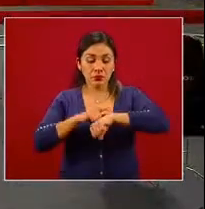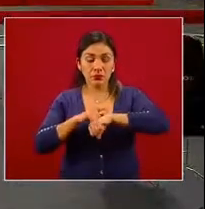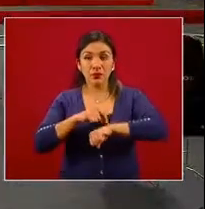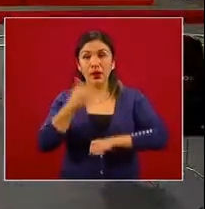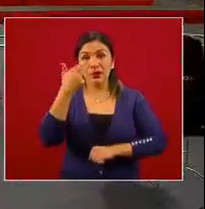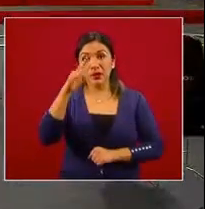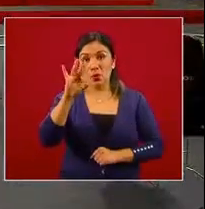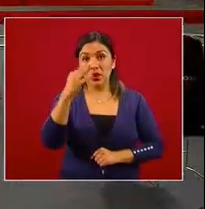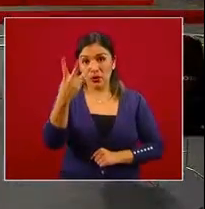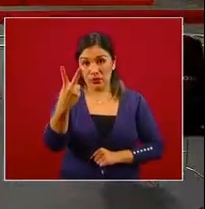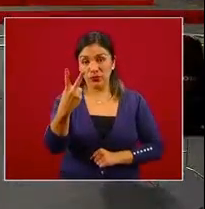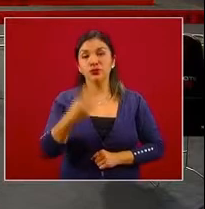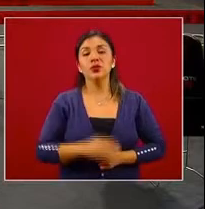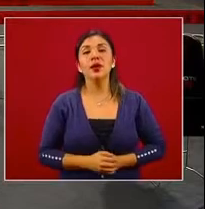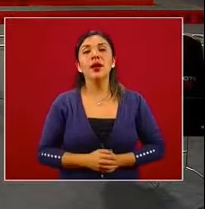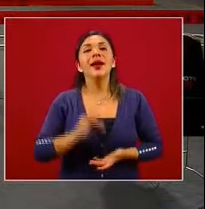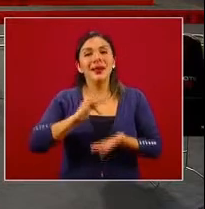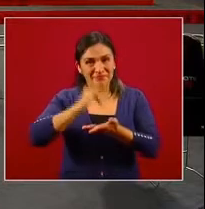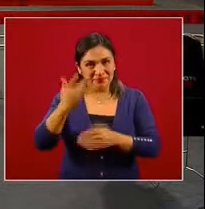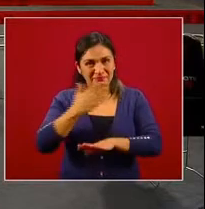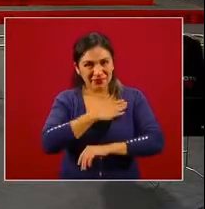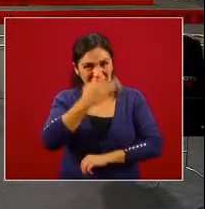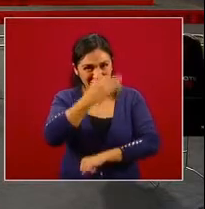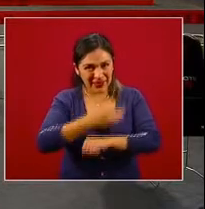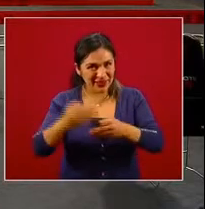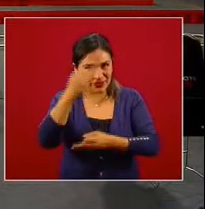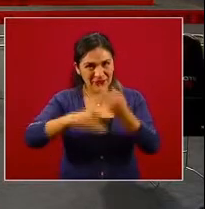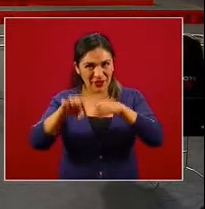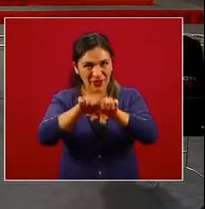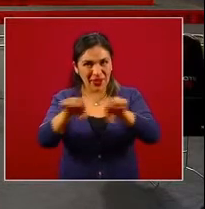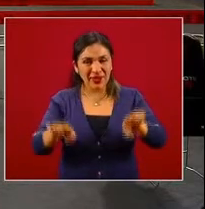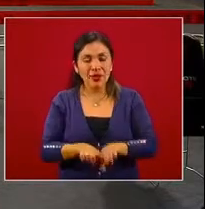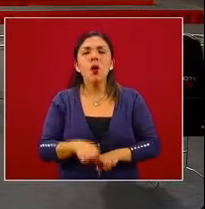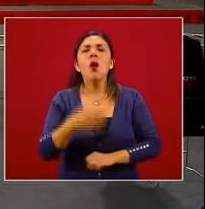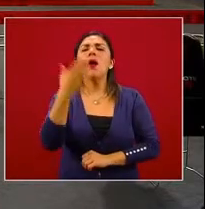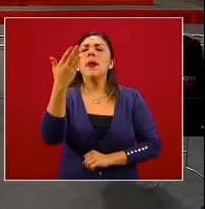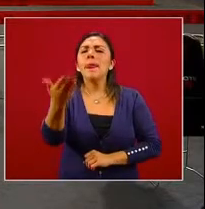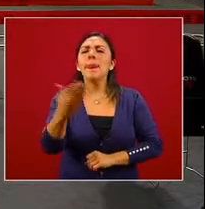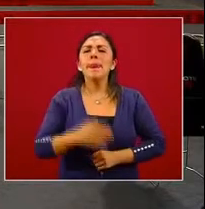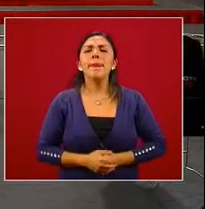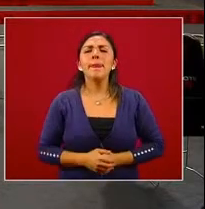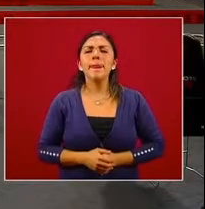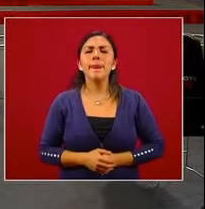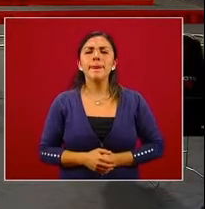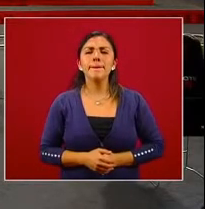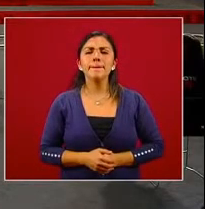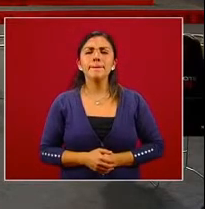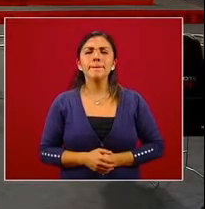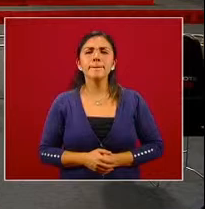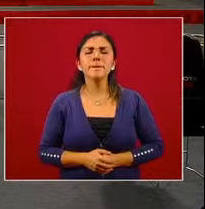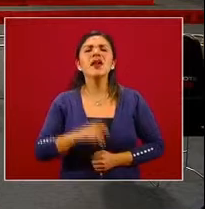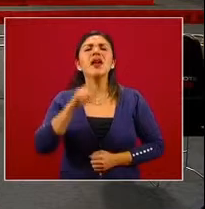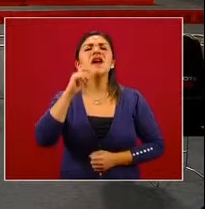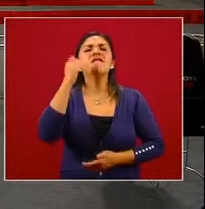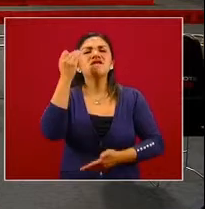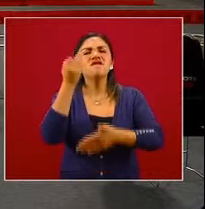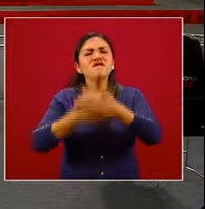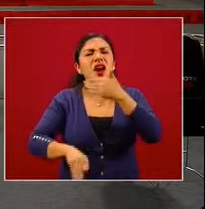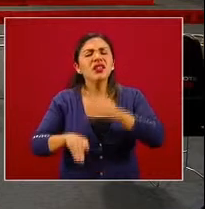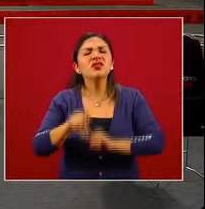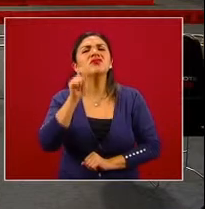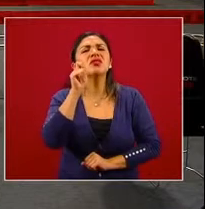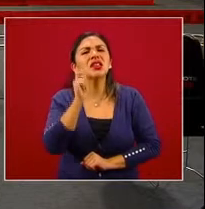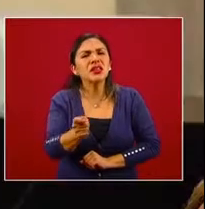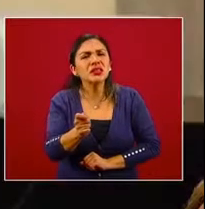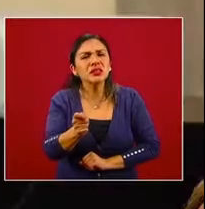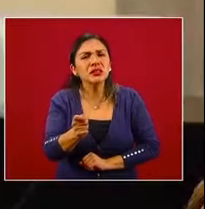It's 7:42. Good afternoon. Good afternoon to your team. Doctor, what was